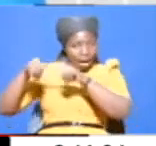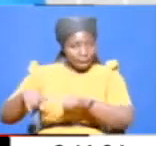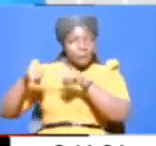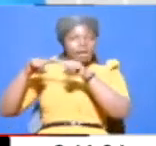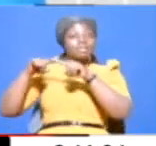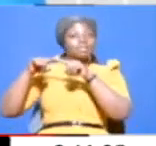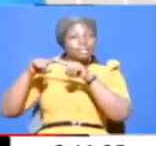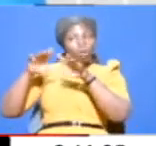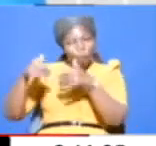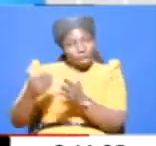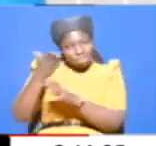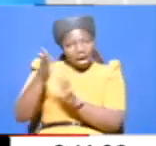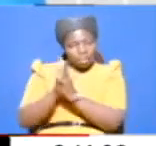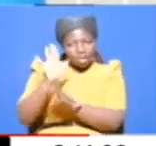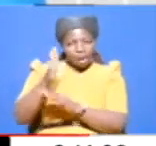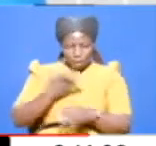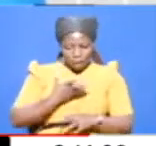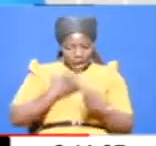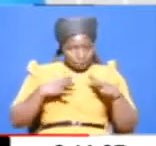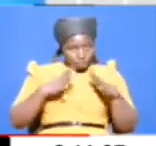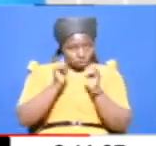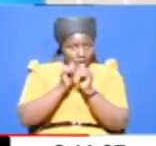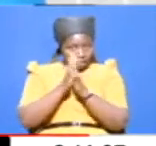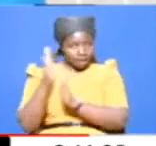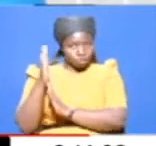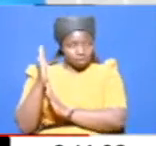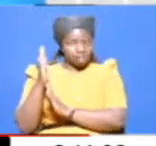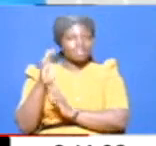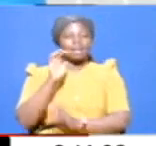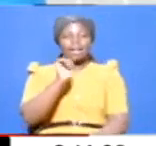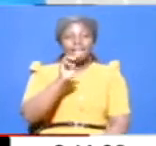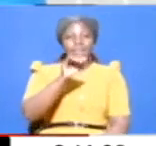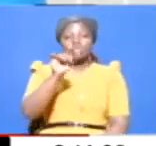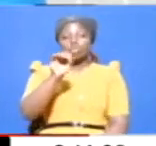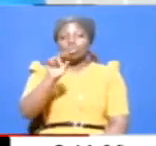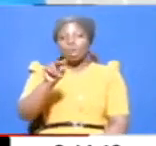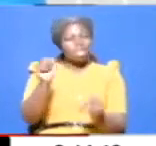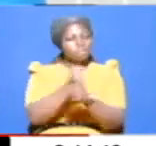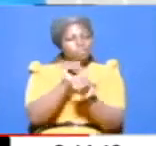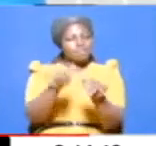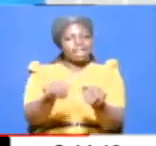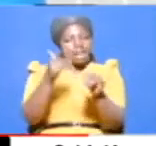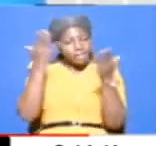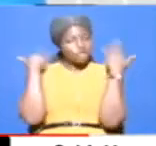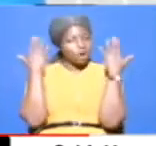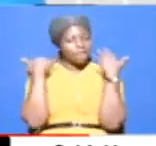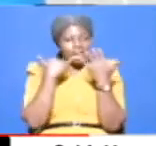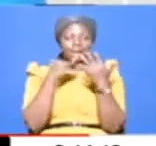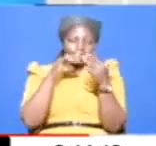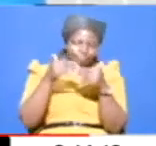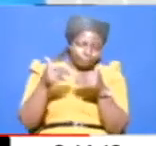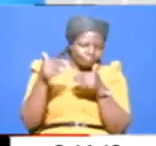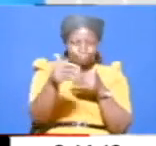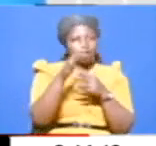people and Somali security forces. AMISOM cannot afford to be here forever. At a certain point in time, we have